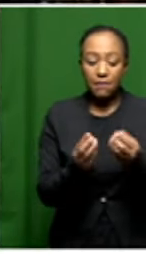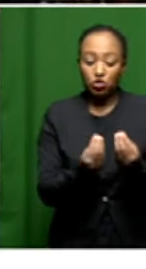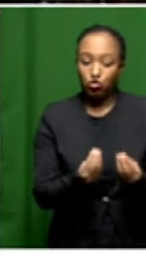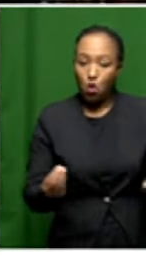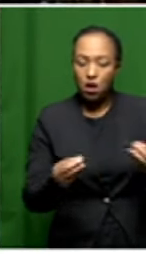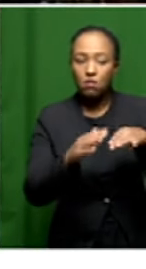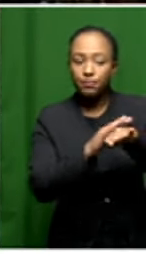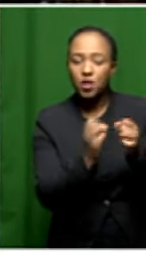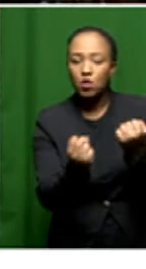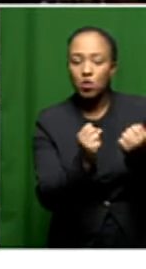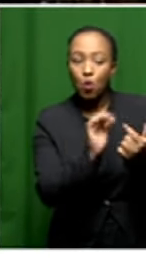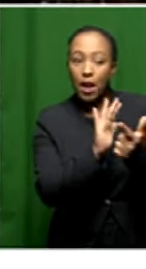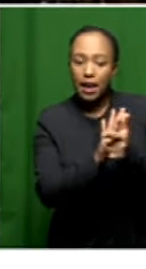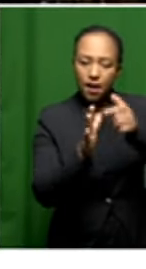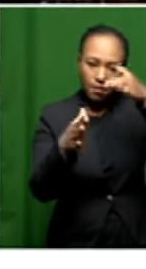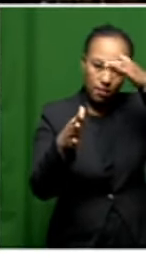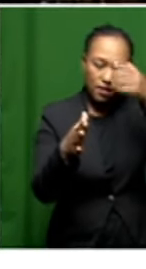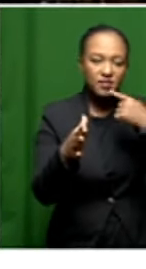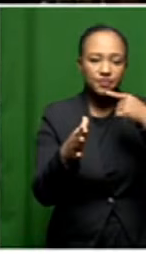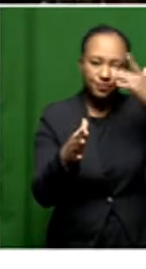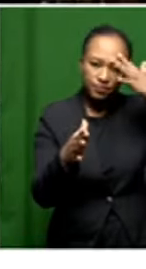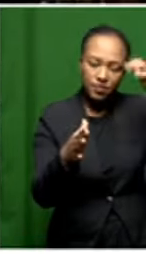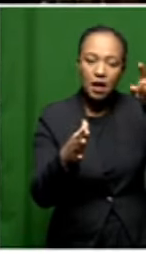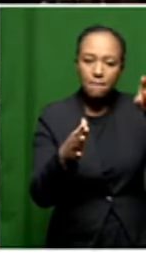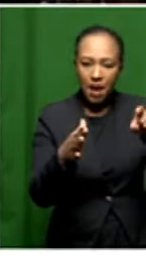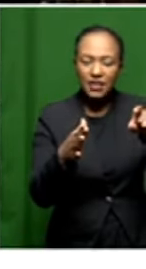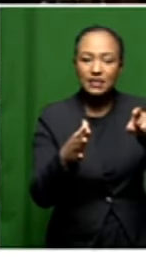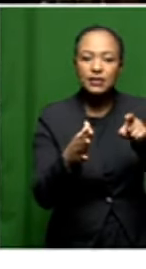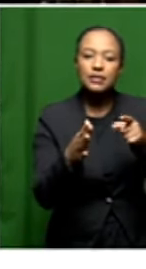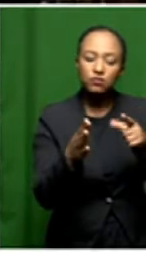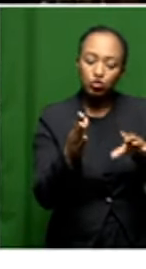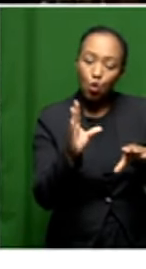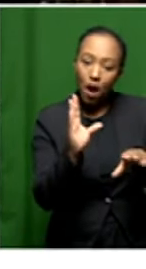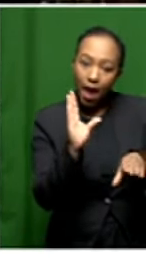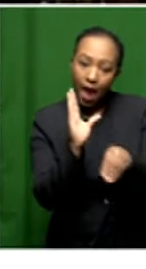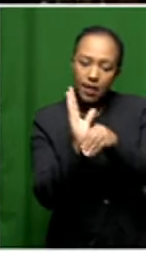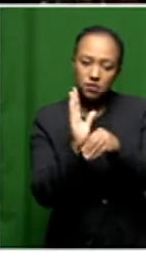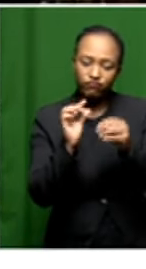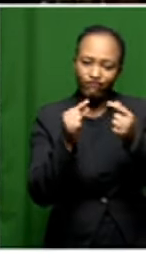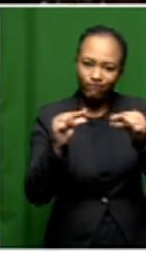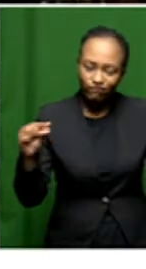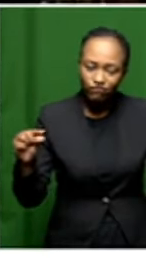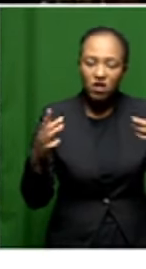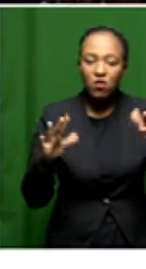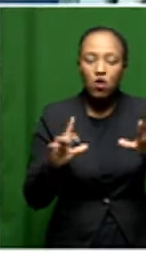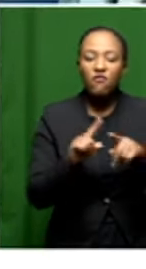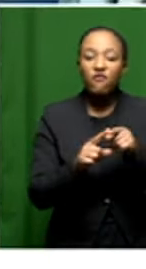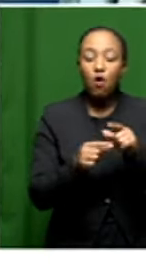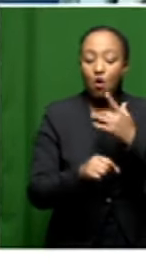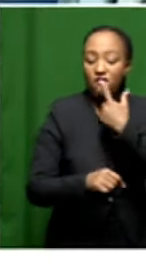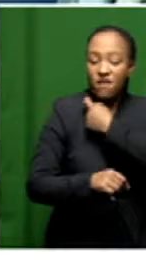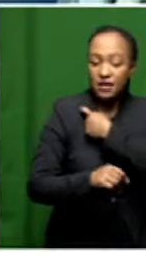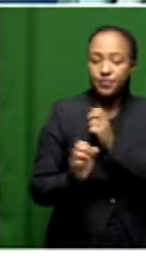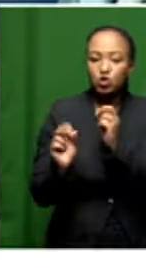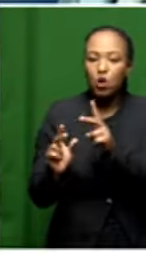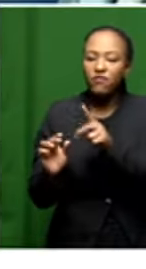the courts, legal experts say government may have to enact laws specific to the COVID-19 vaccine. Vaccination for the 12